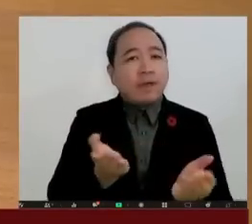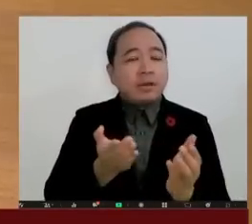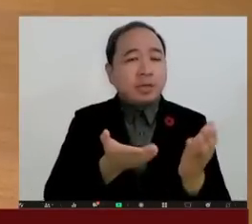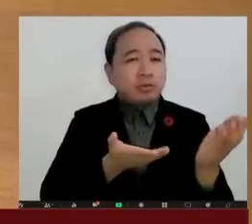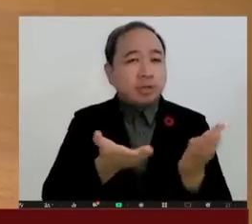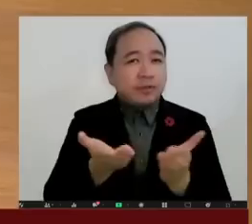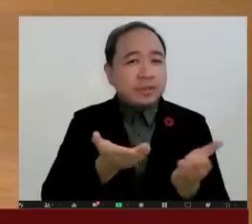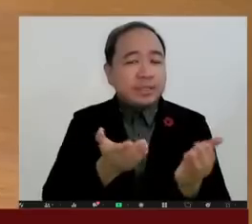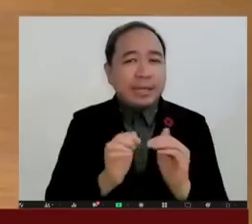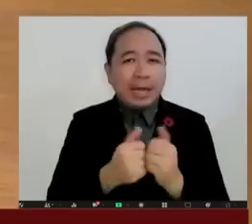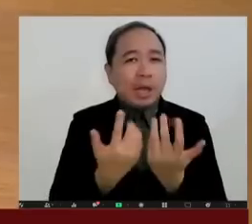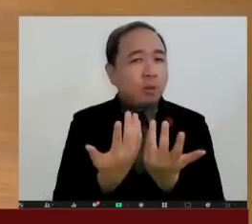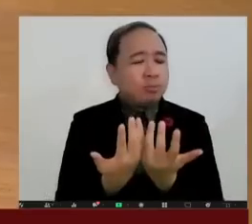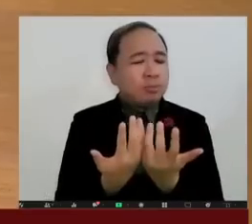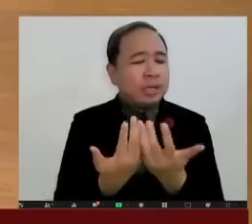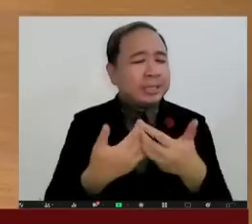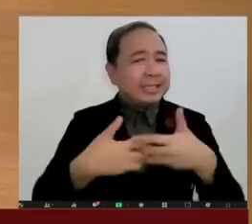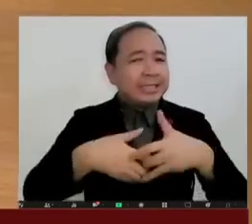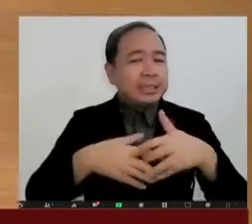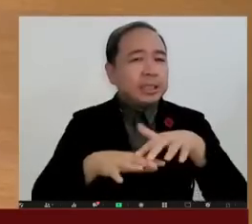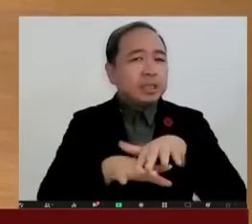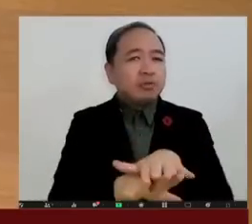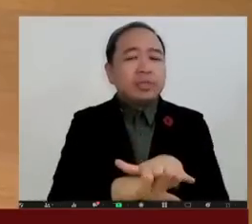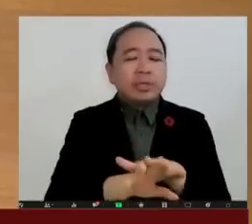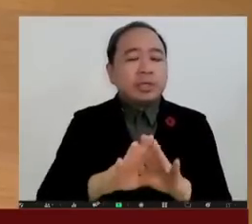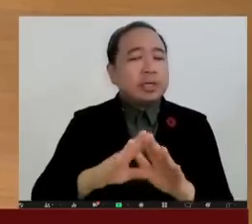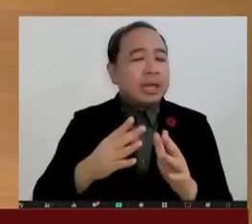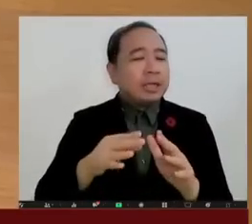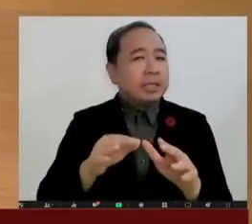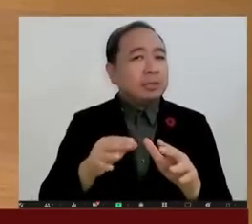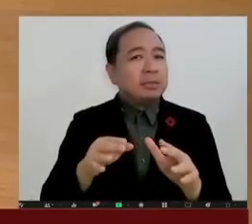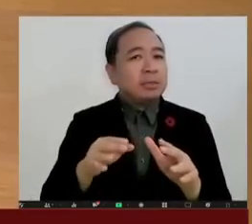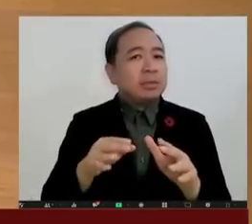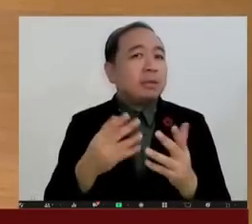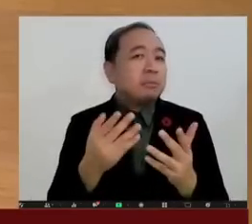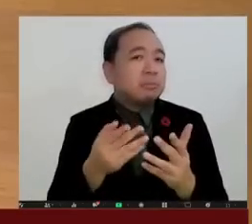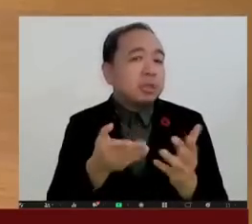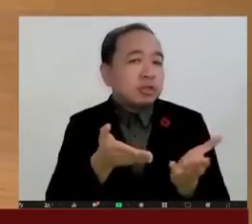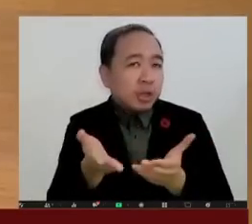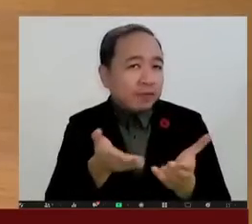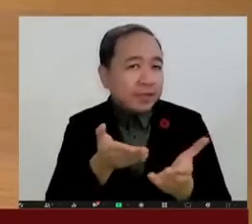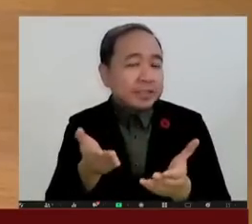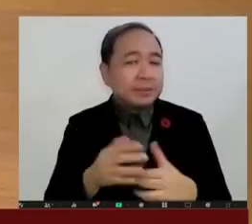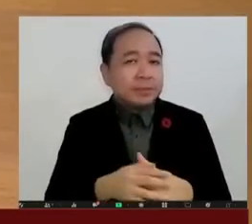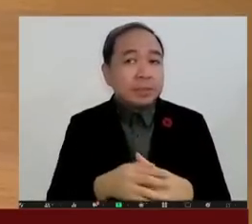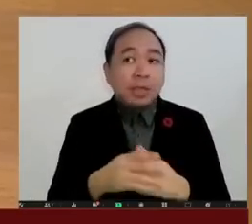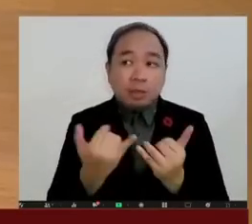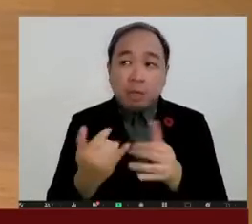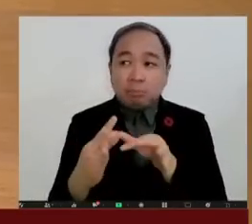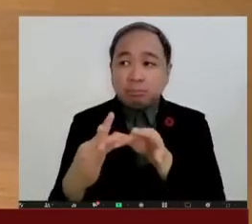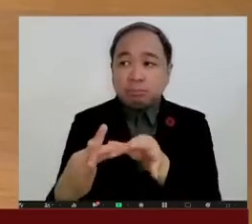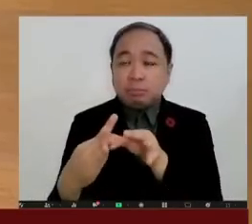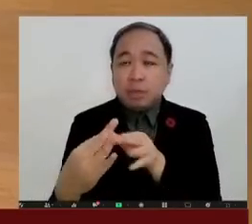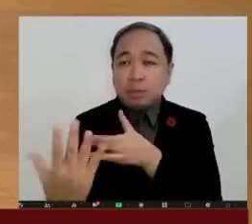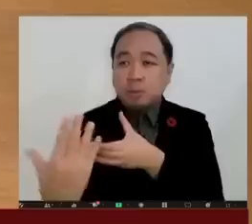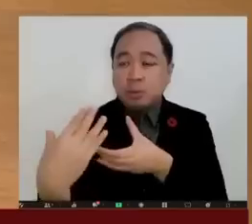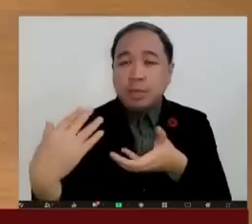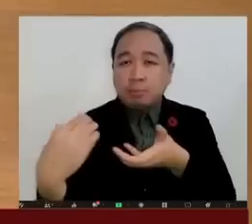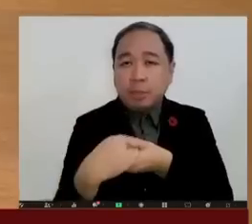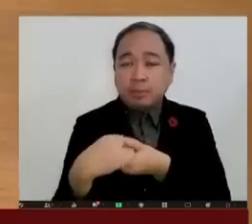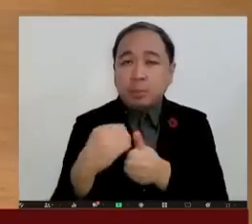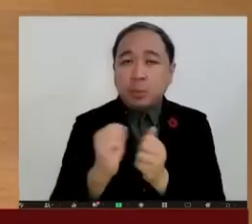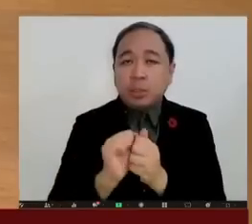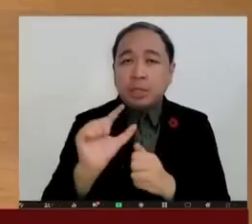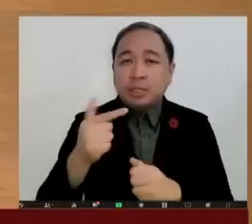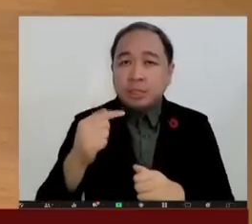care providers and networks in partnerships with the LGUs and our partners in the private